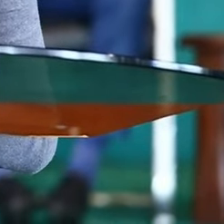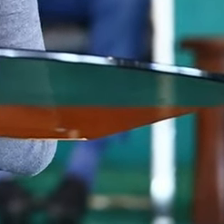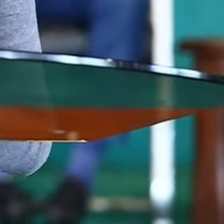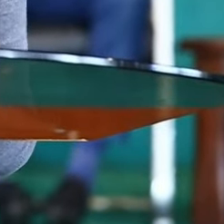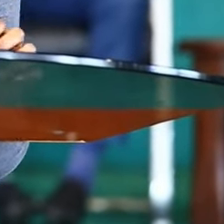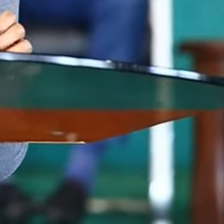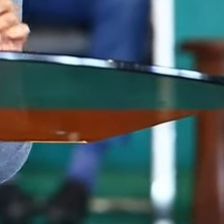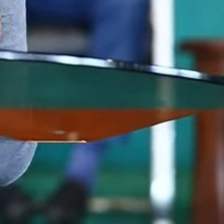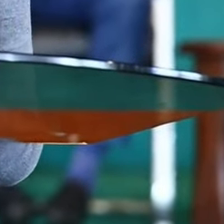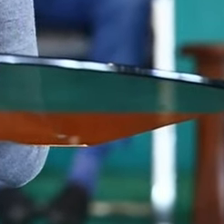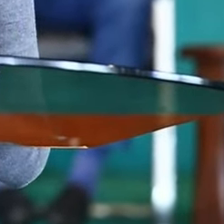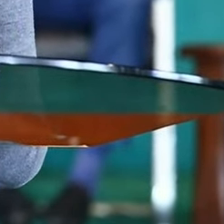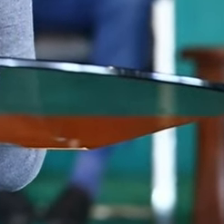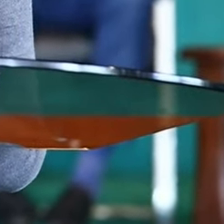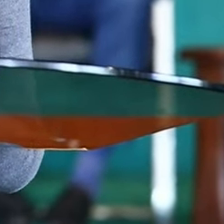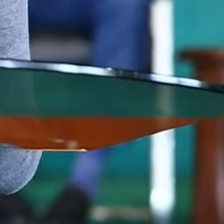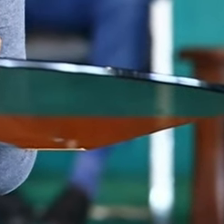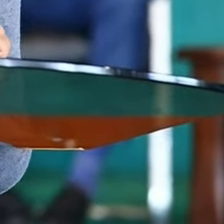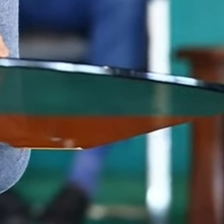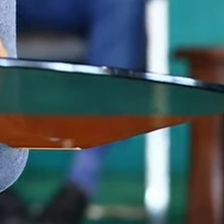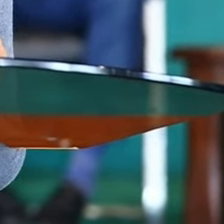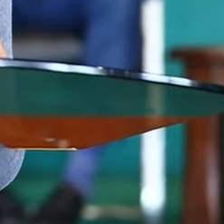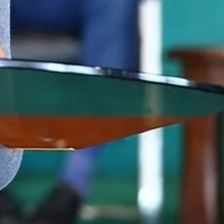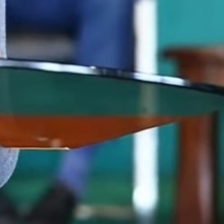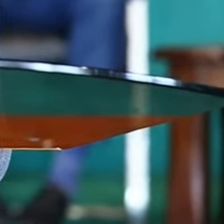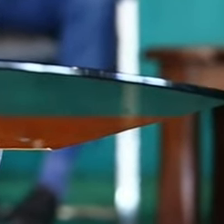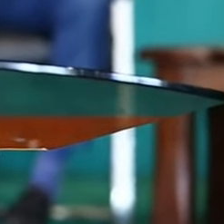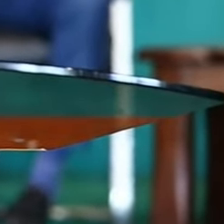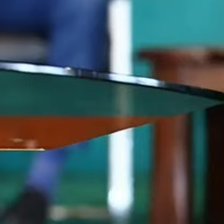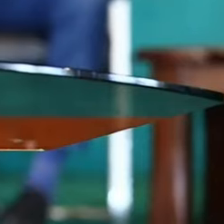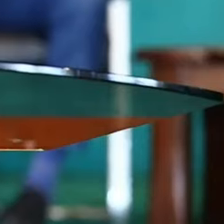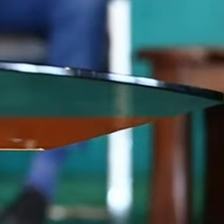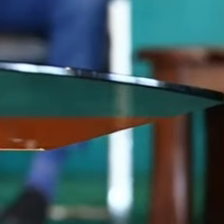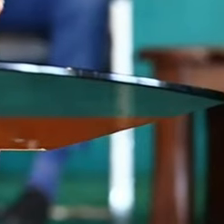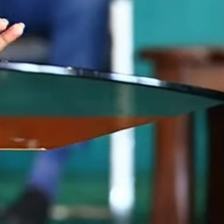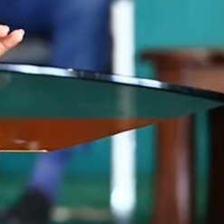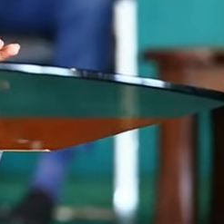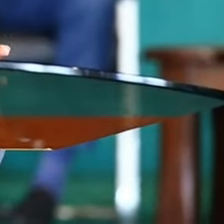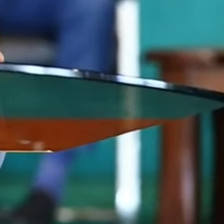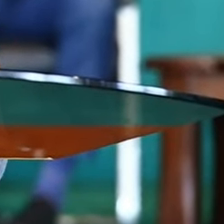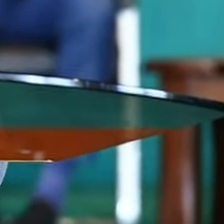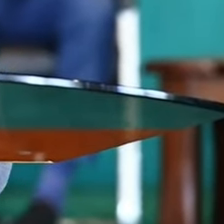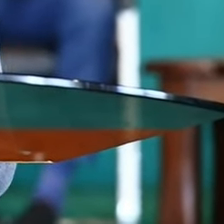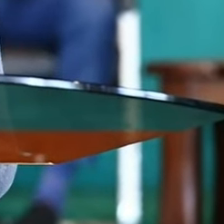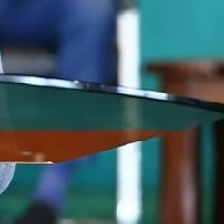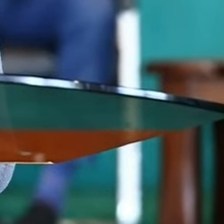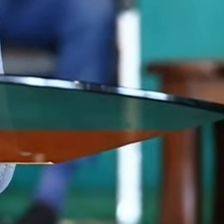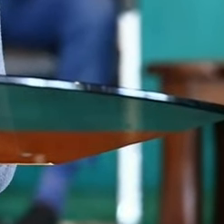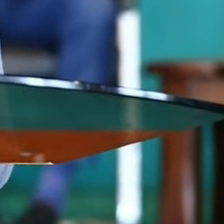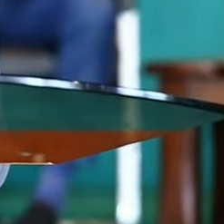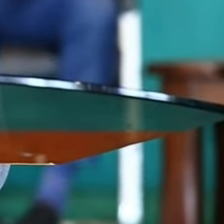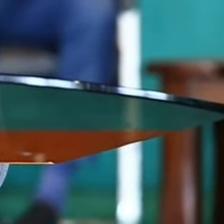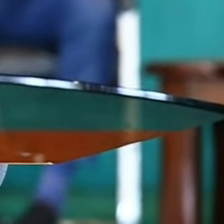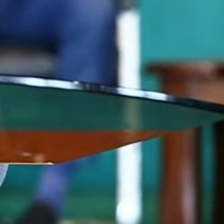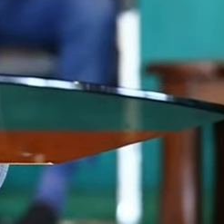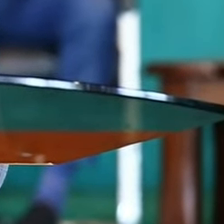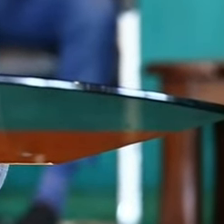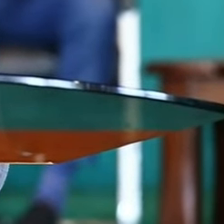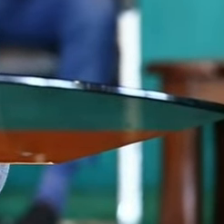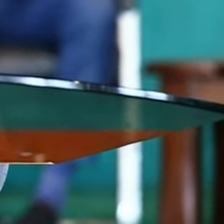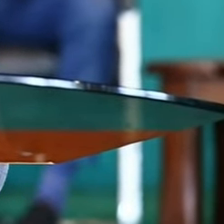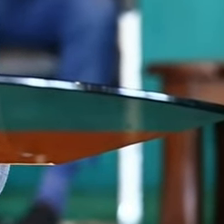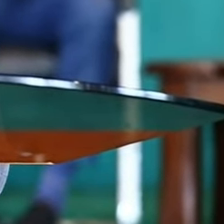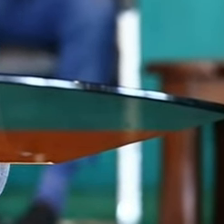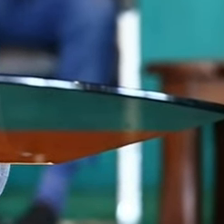life. Jennifer is 12 years old and lives in northern India. More than anything, she likes to pray. At home,